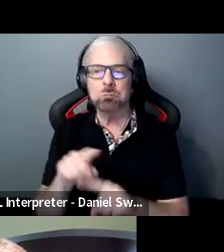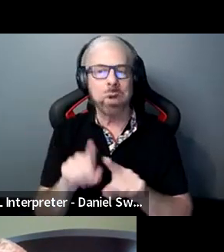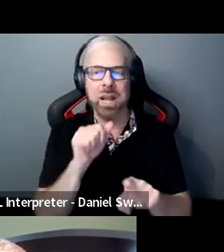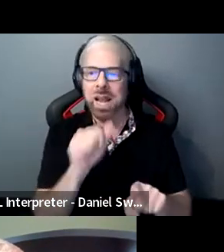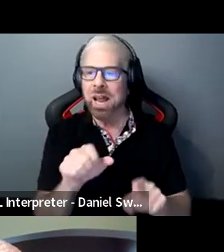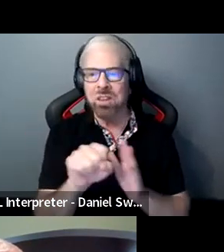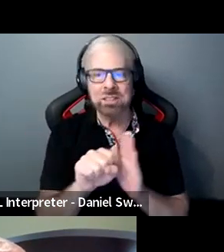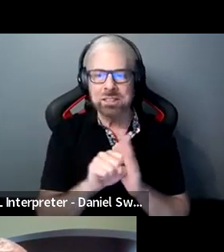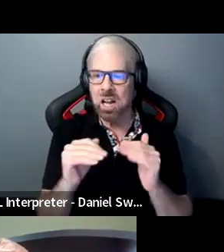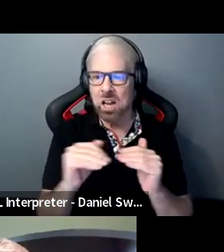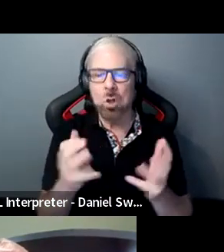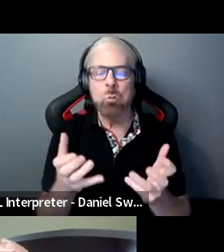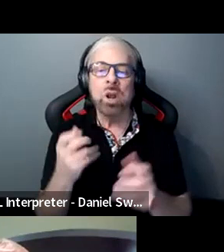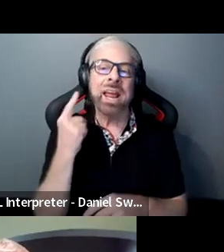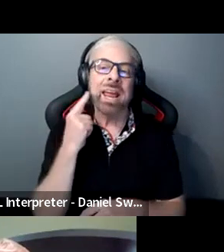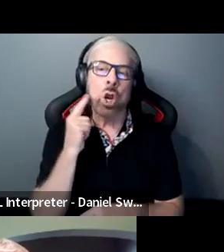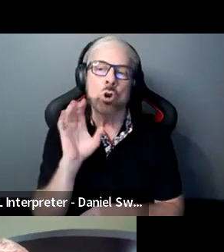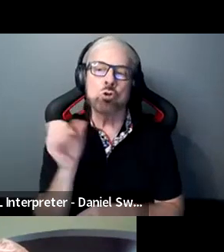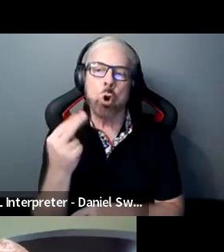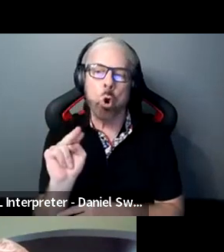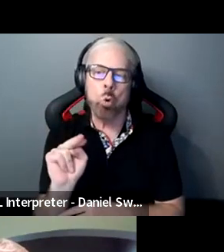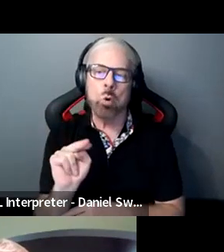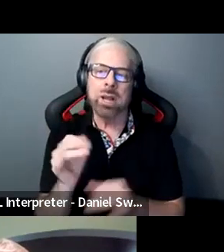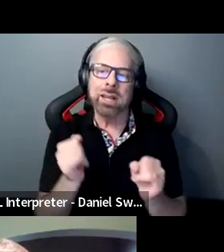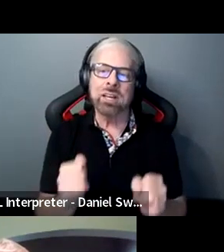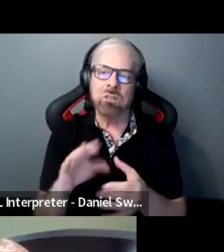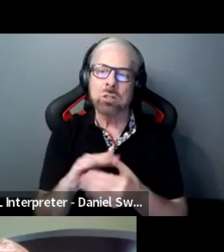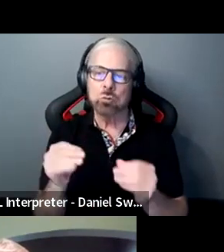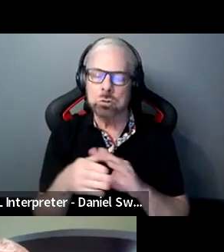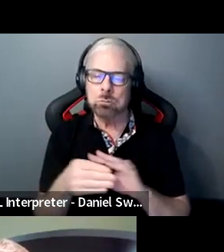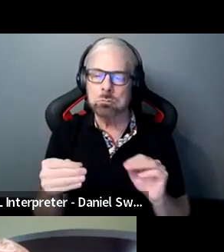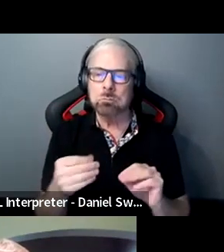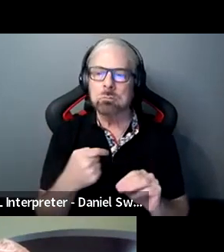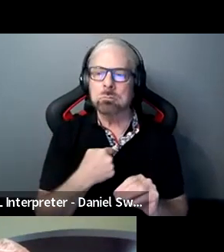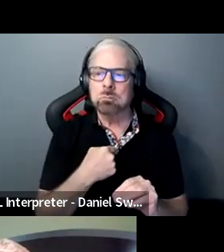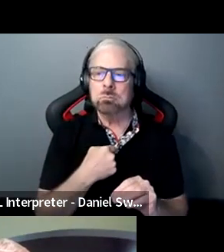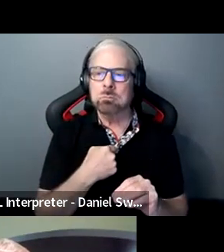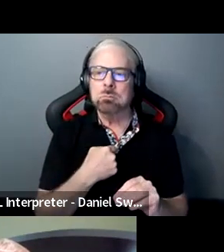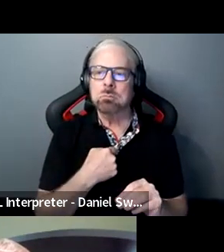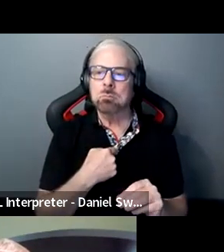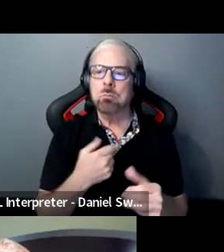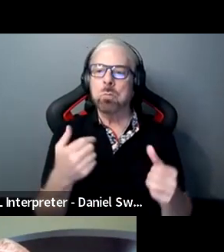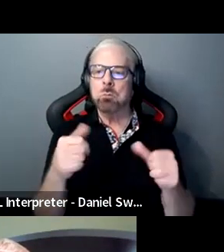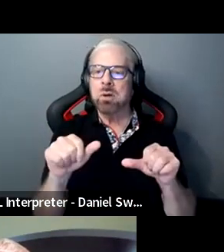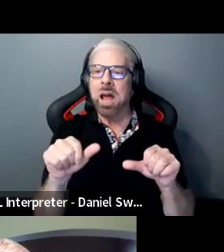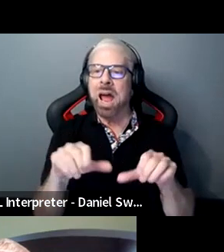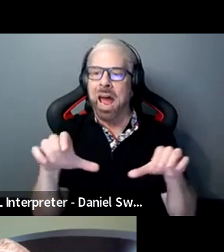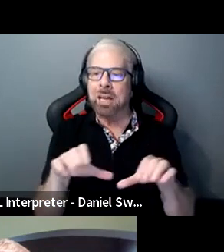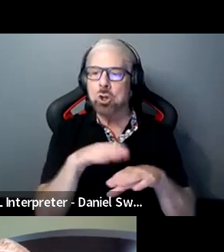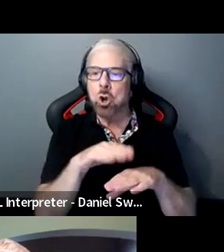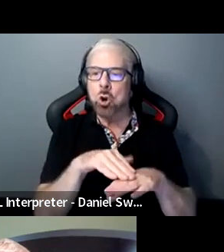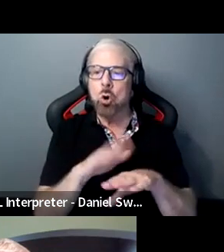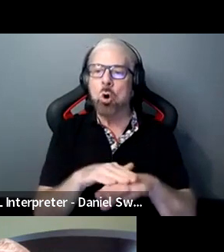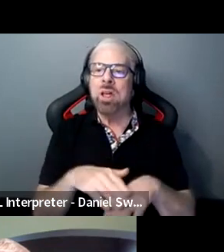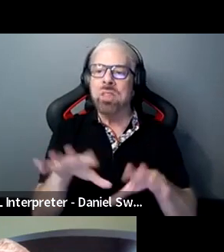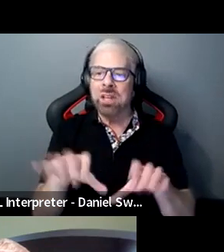want to hear your own individual story. So I put up action alerts on the Take Action Center,